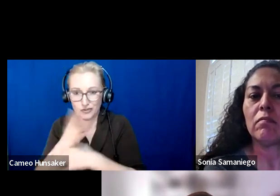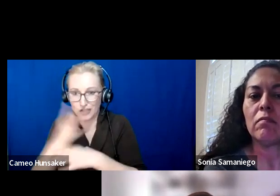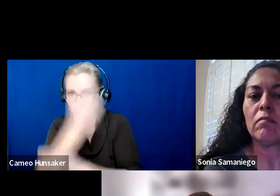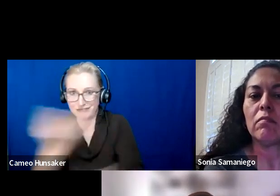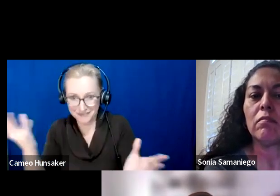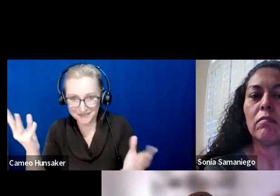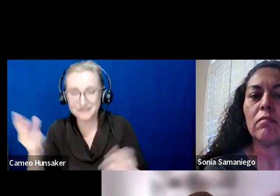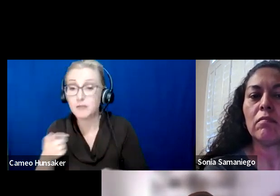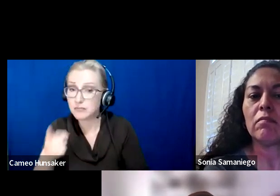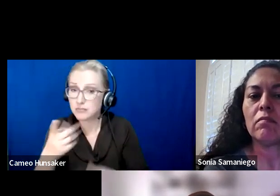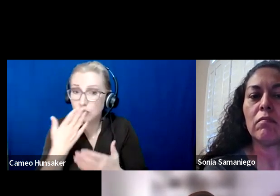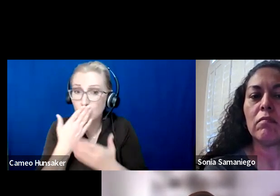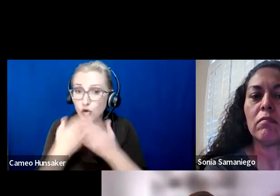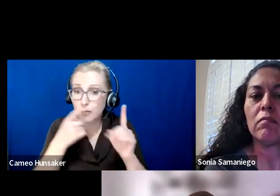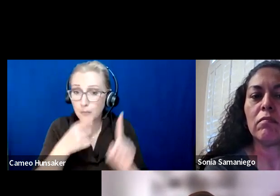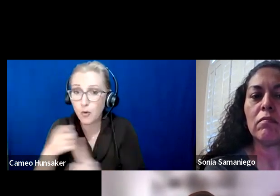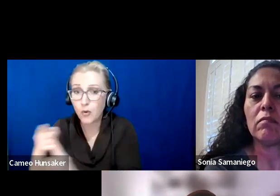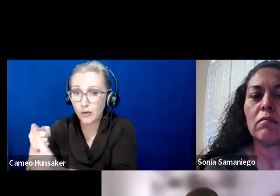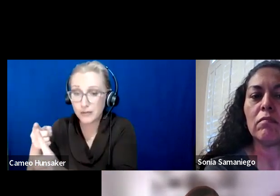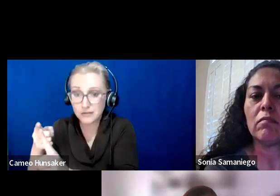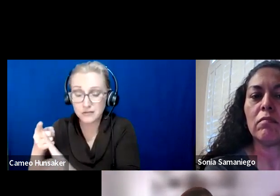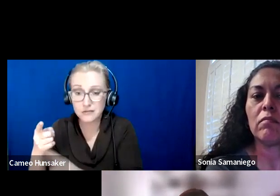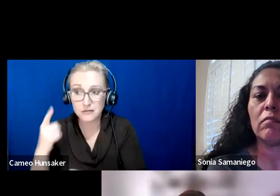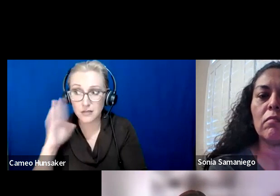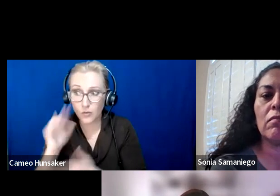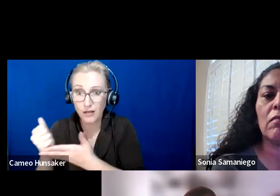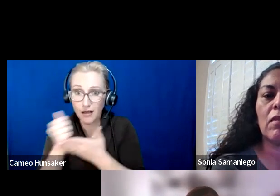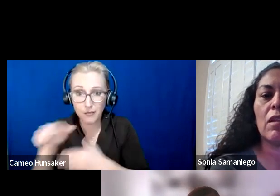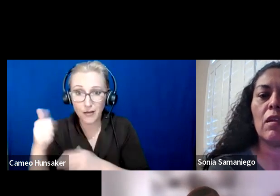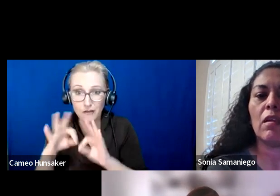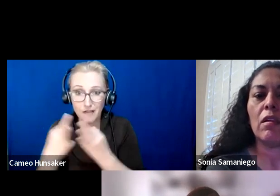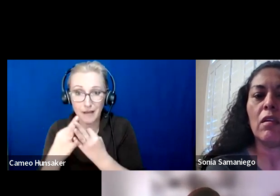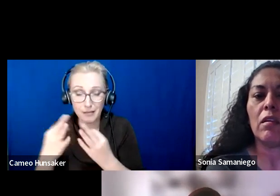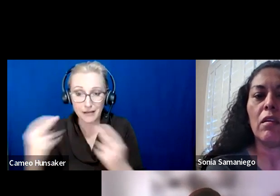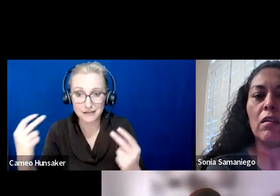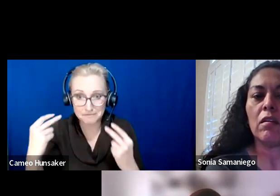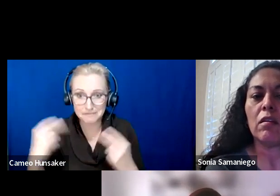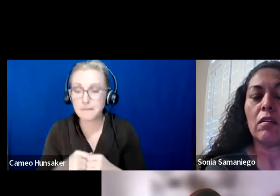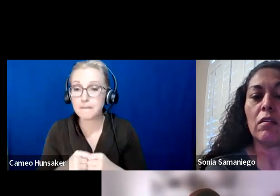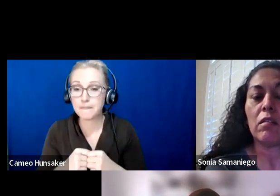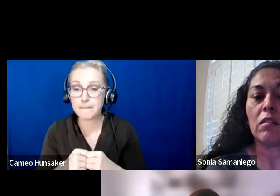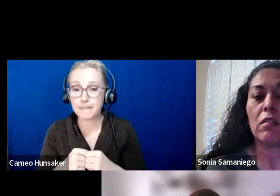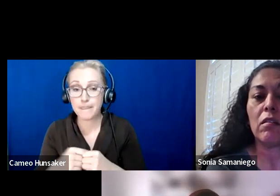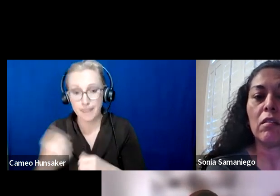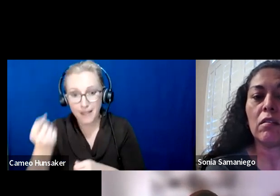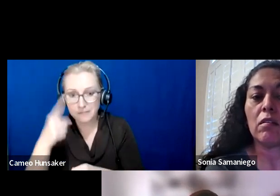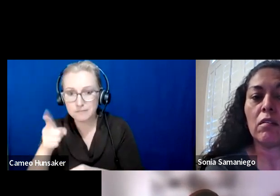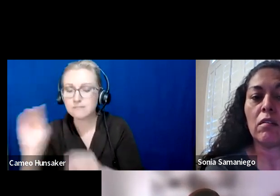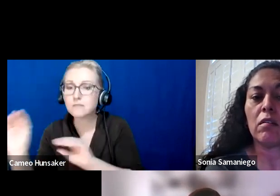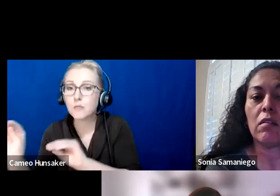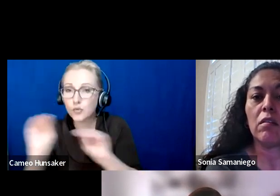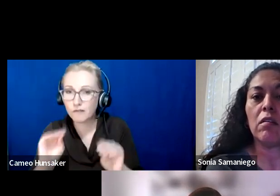you brought up some good points that would be beneficial for others. So, one is moving from one state to